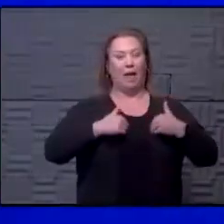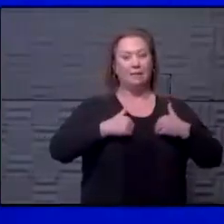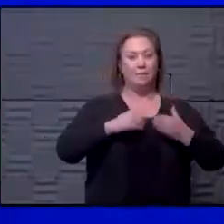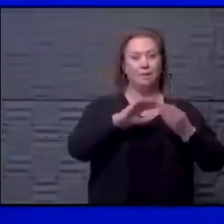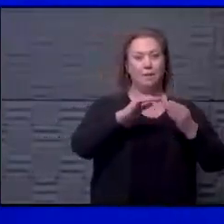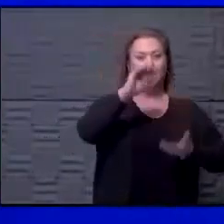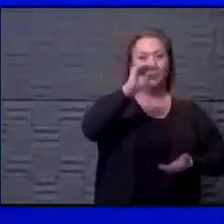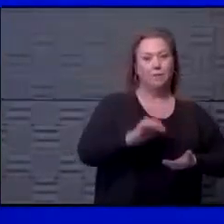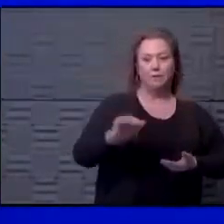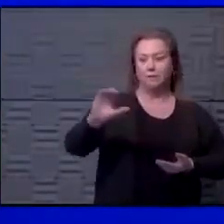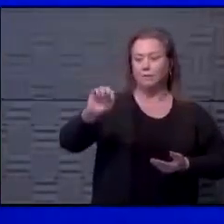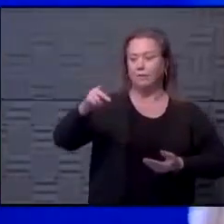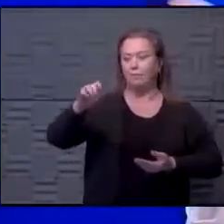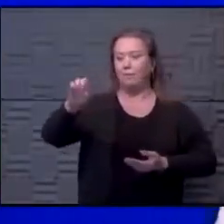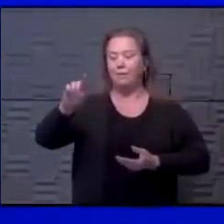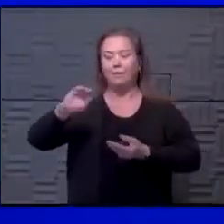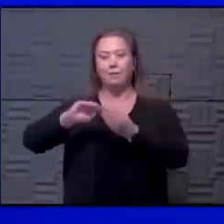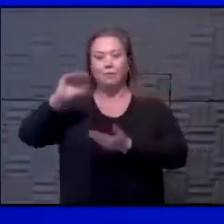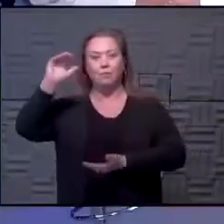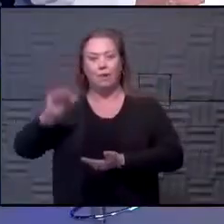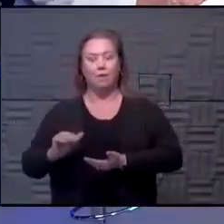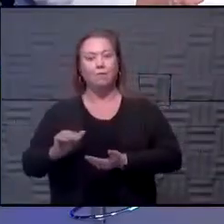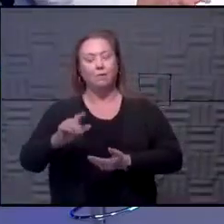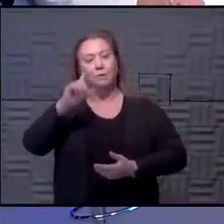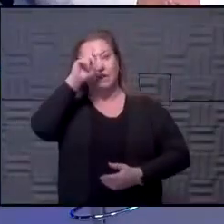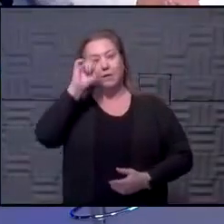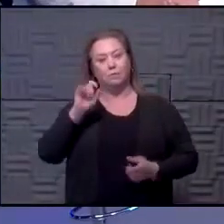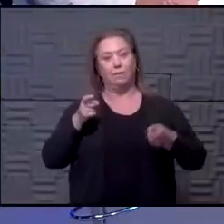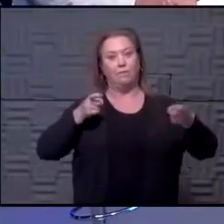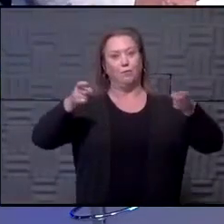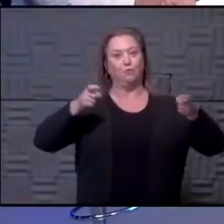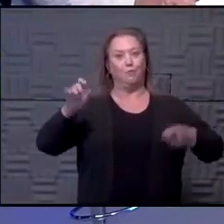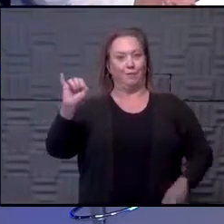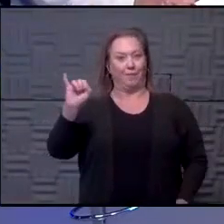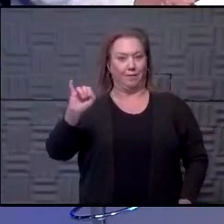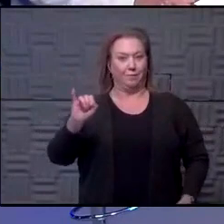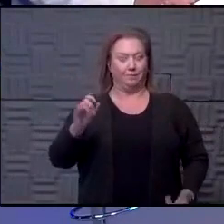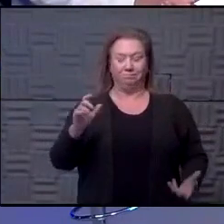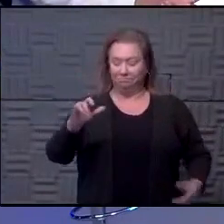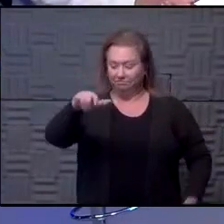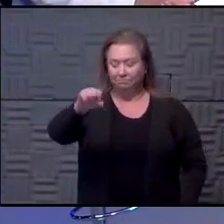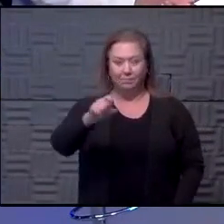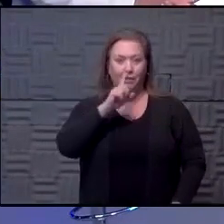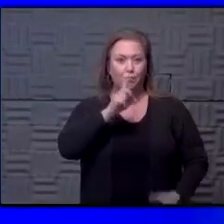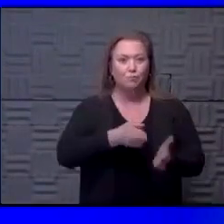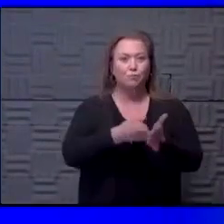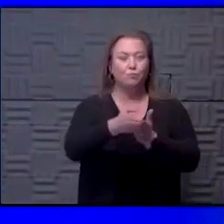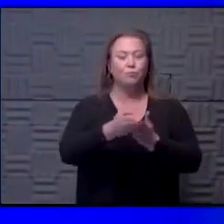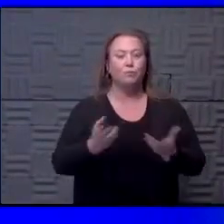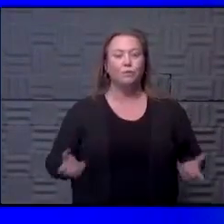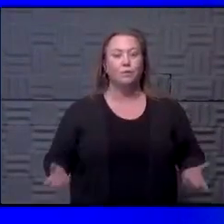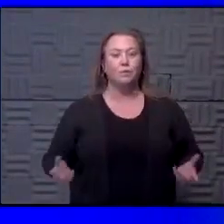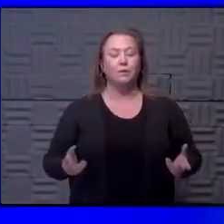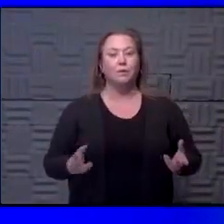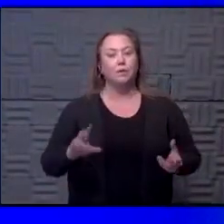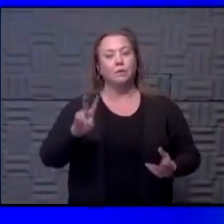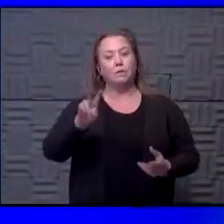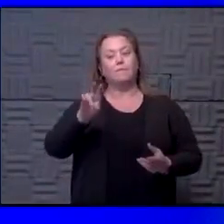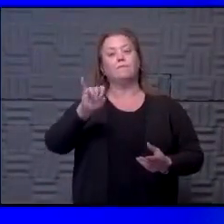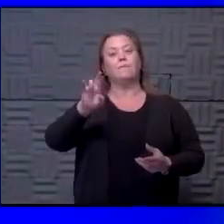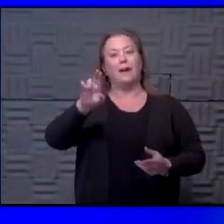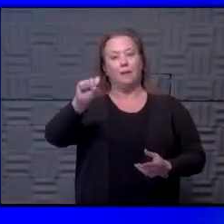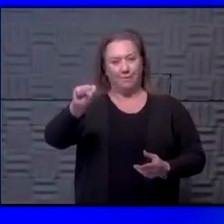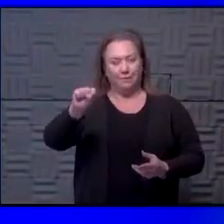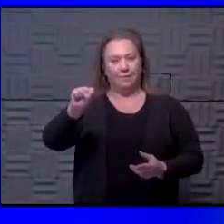There's only one reason for that: infection control. Yeah, not much more to say than that, And those are viruses